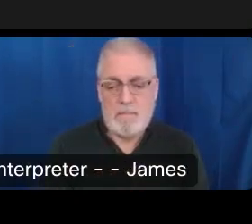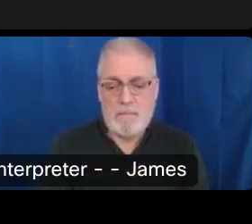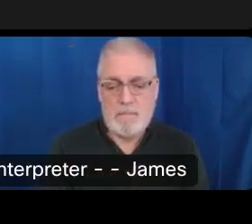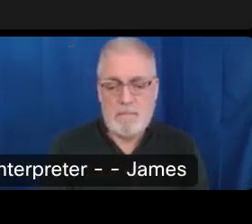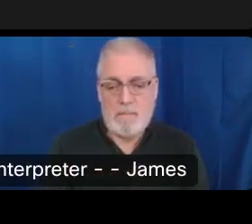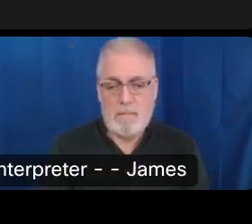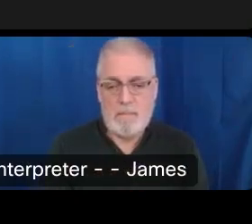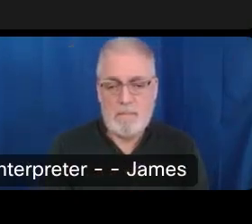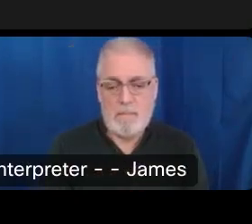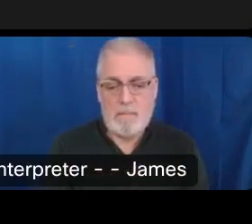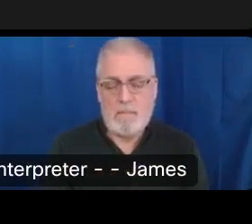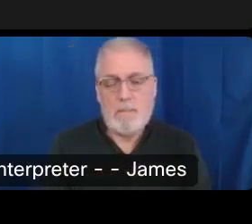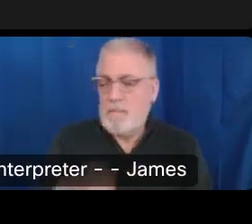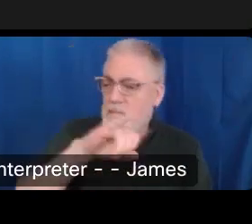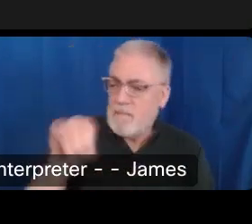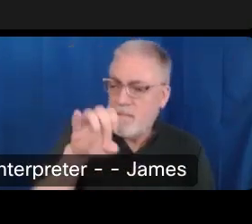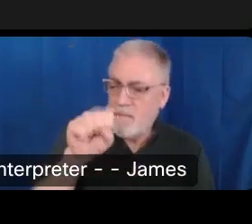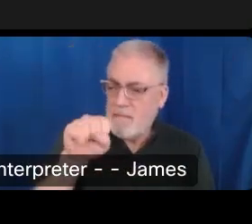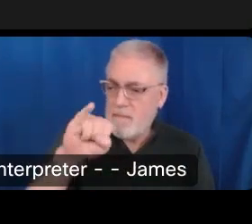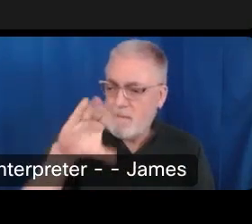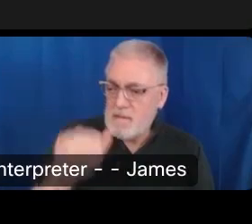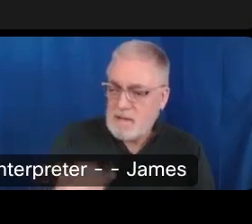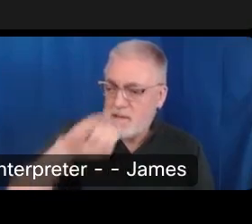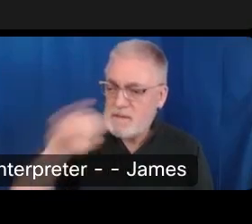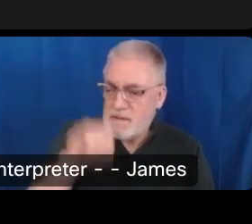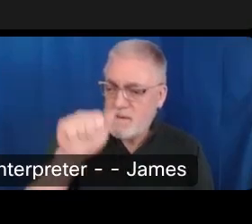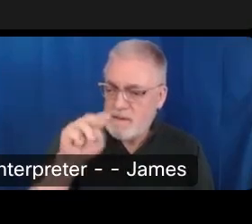Jessica James. Oh, yeah, Jessica. Thanks, Jessica.